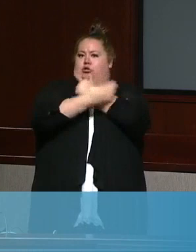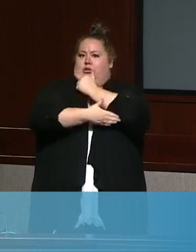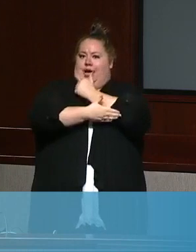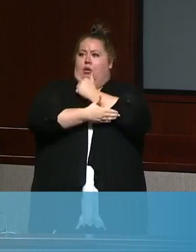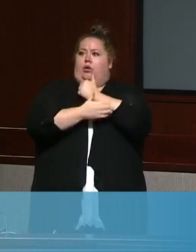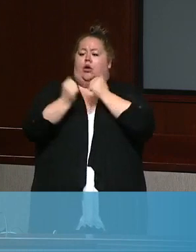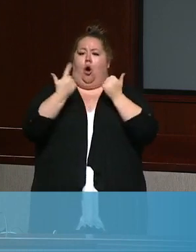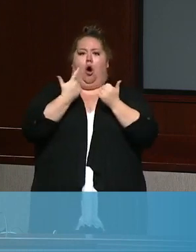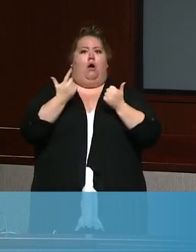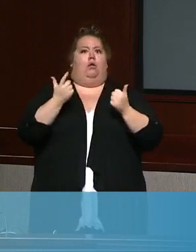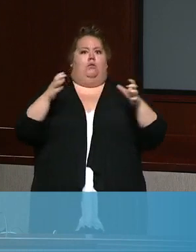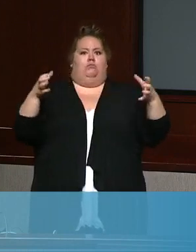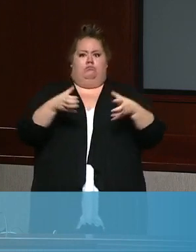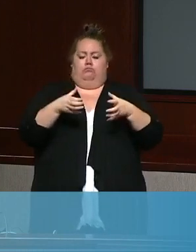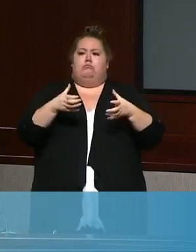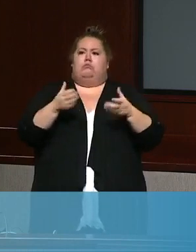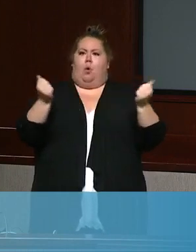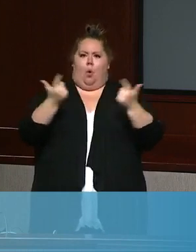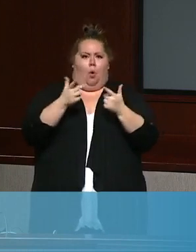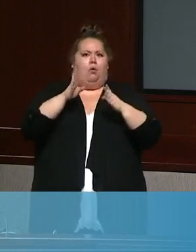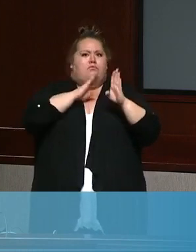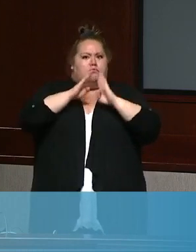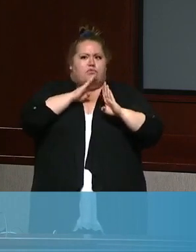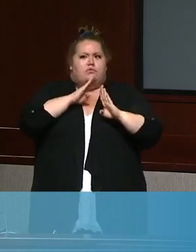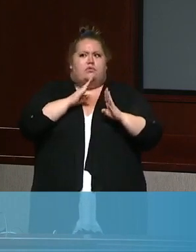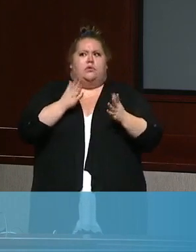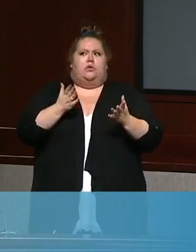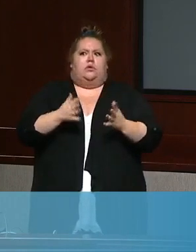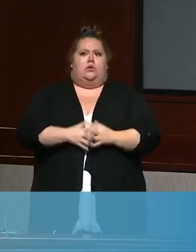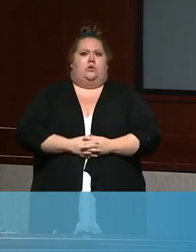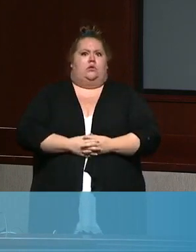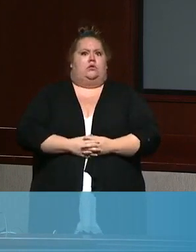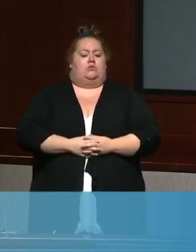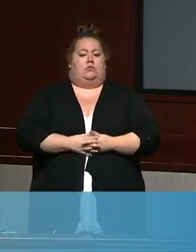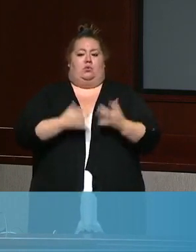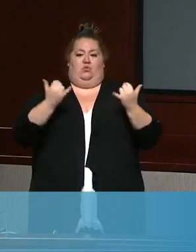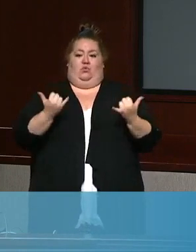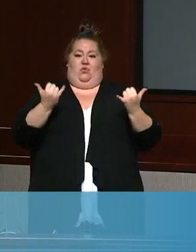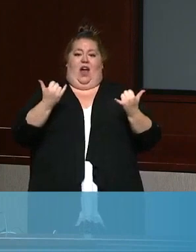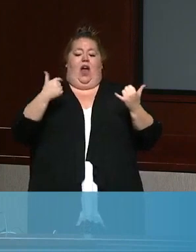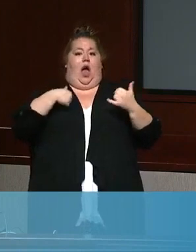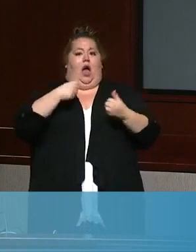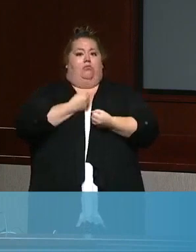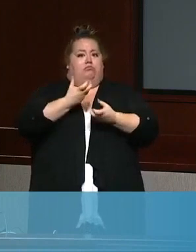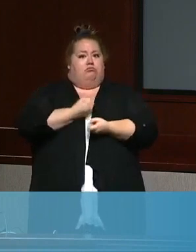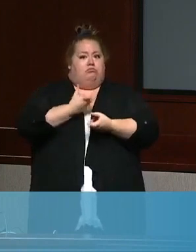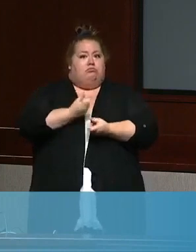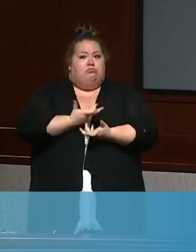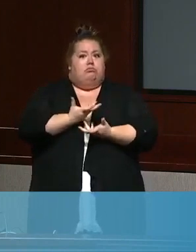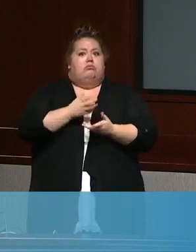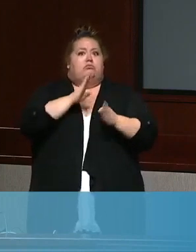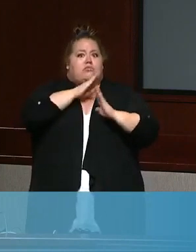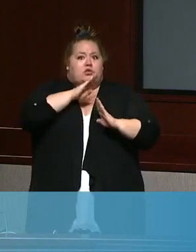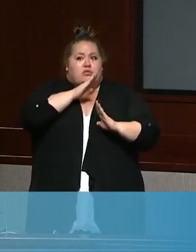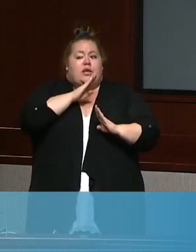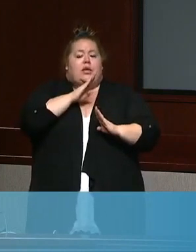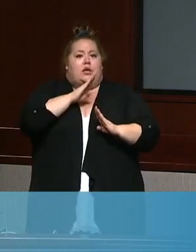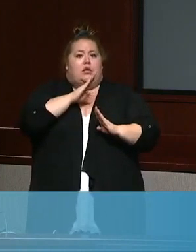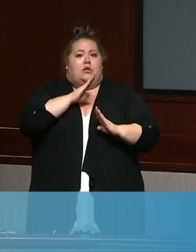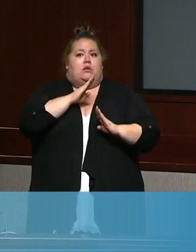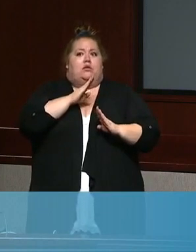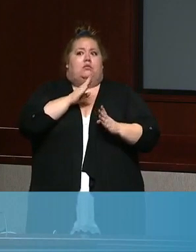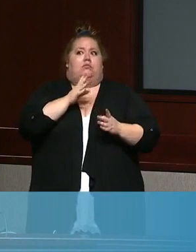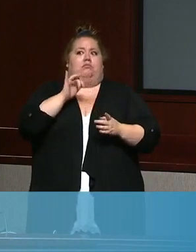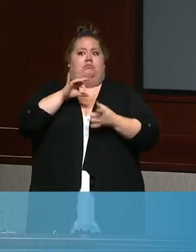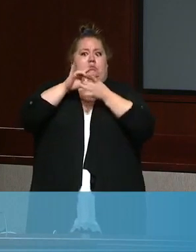same frustration. So the frustration you're hearing from me today is really